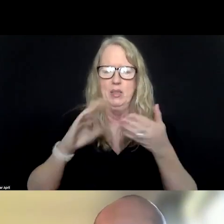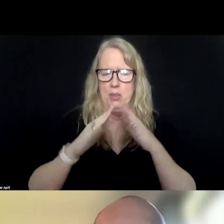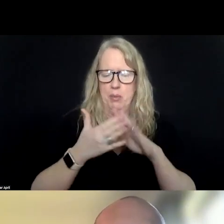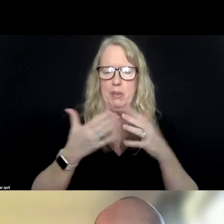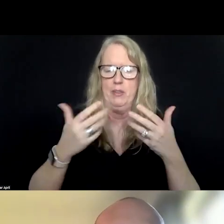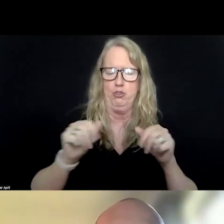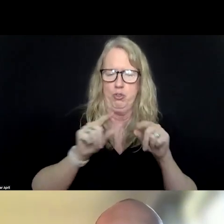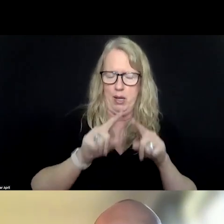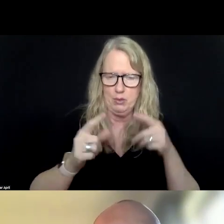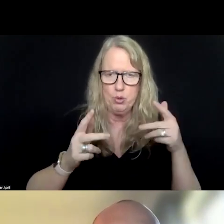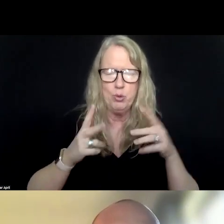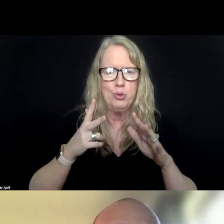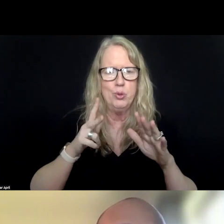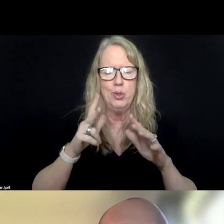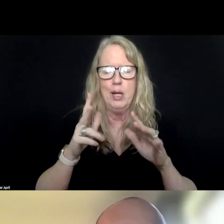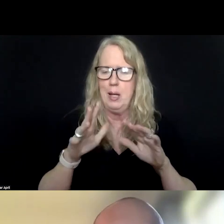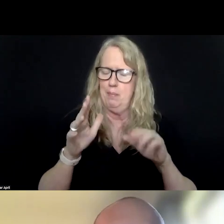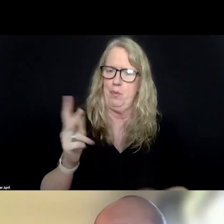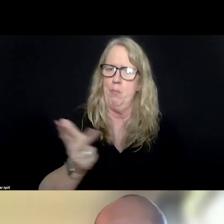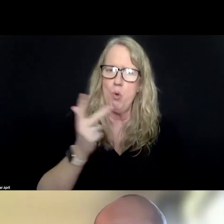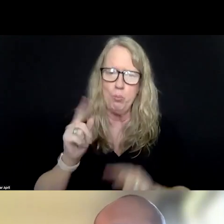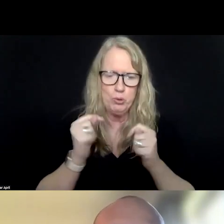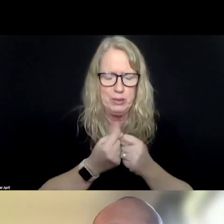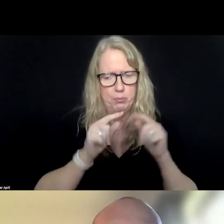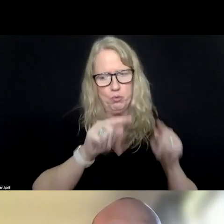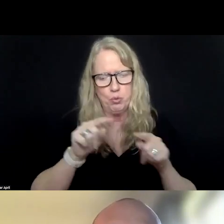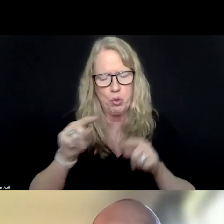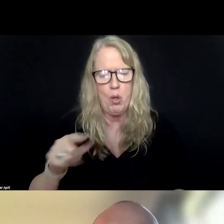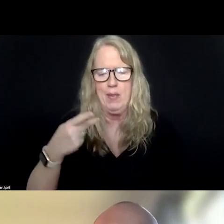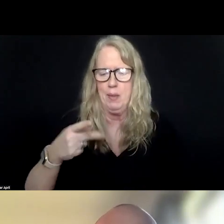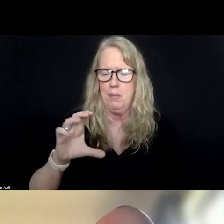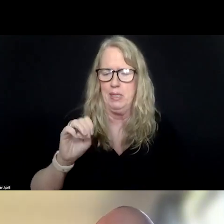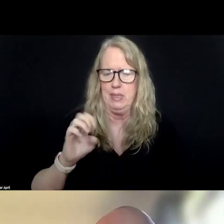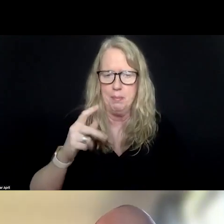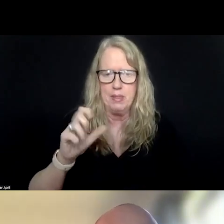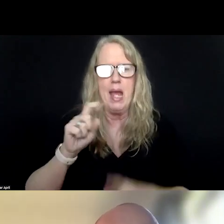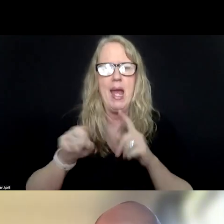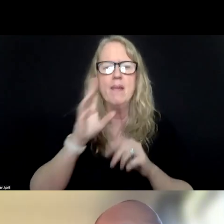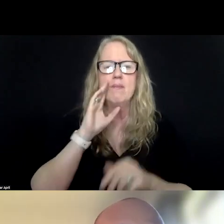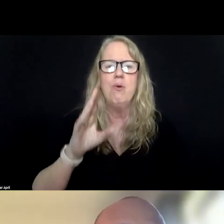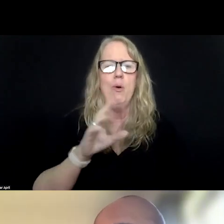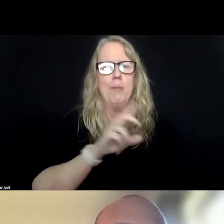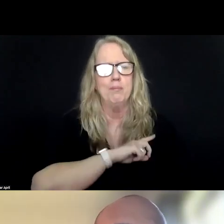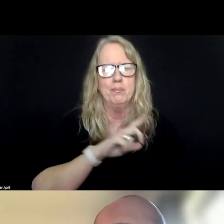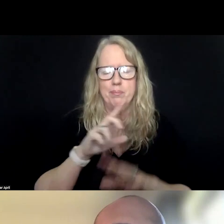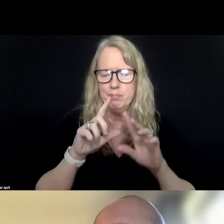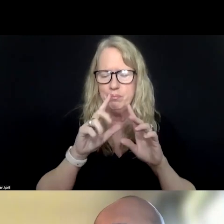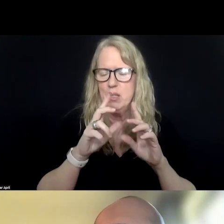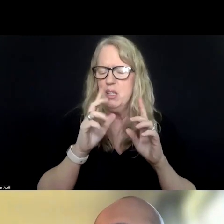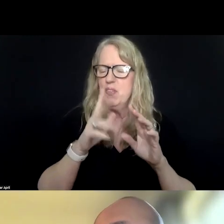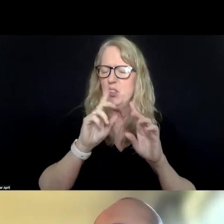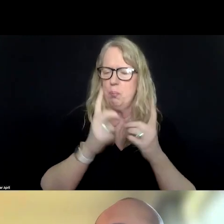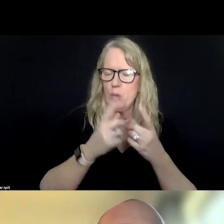crisis mobile teams in both PSAPs, so 911 communication centers, as well as in police departments. So that way they can get to know their responders